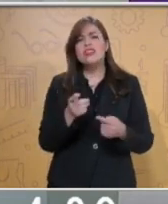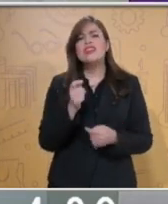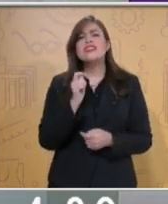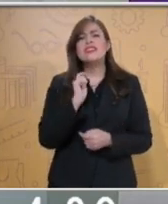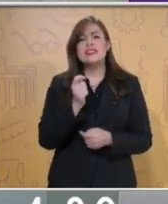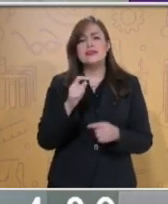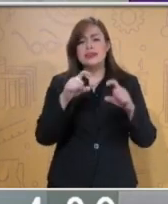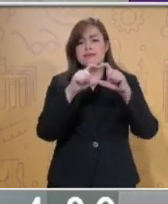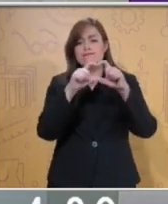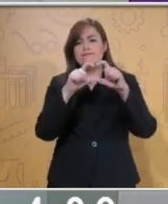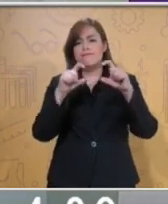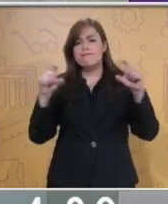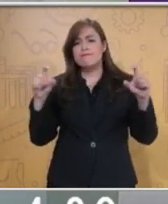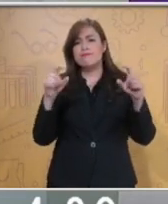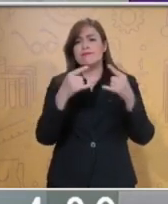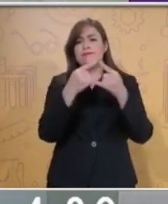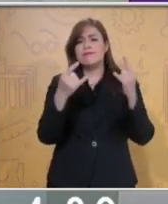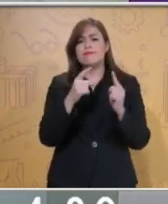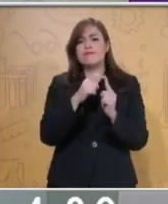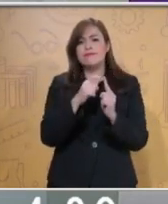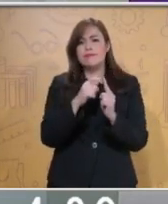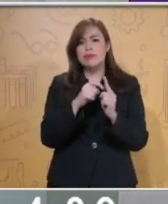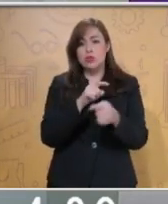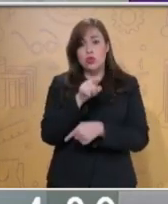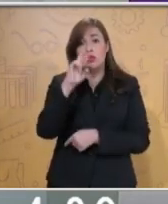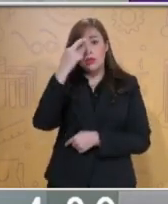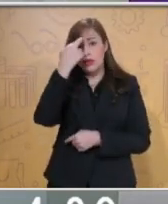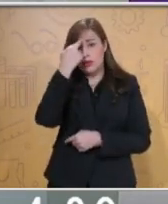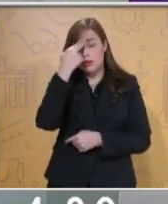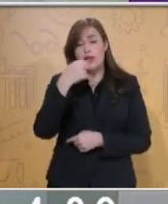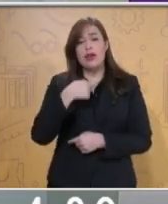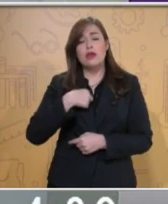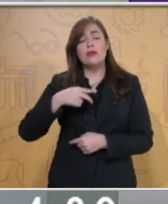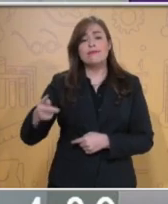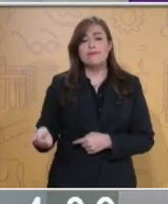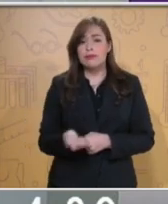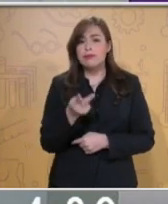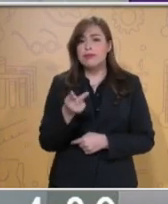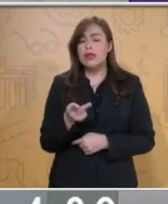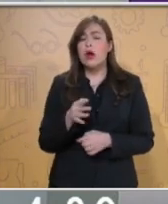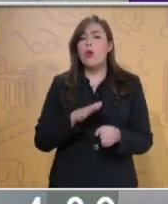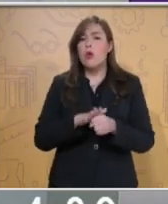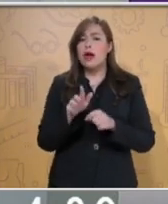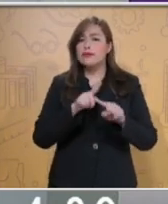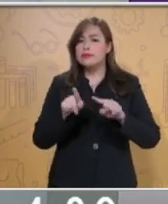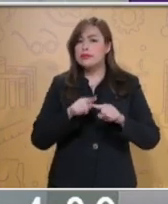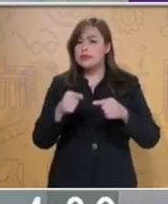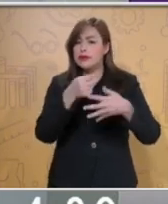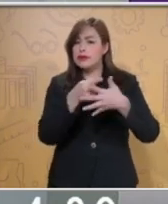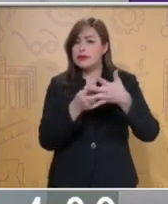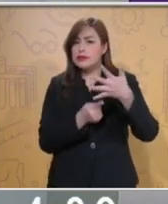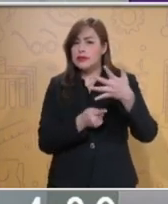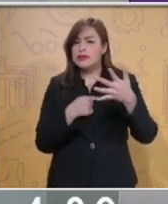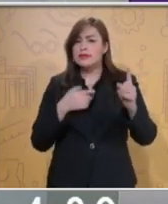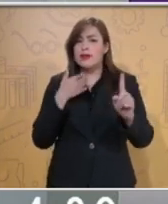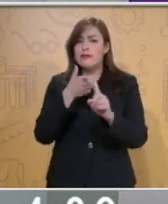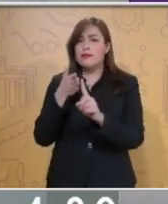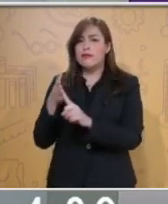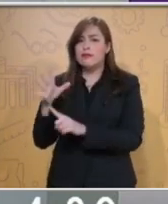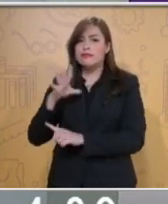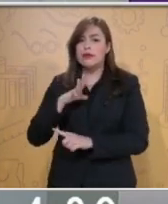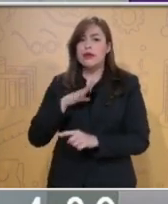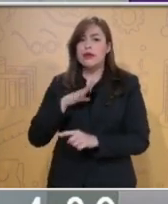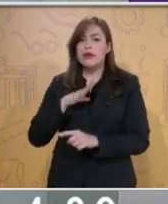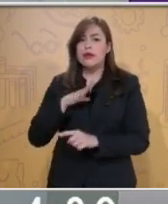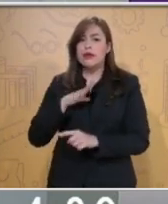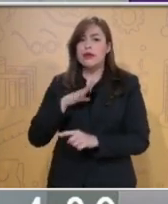is. If you remember, I asked you about the different genres, which one is your favorite?